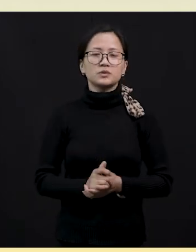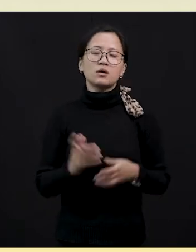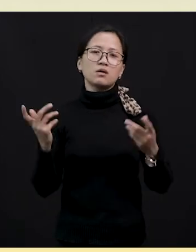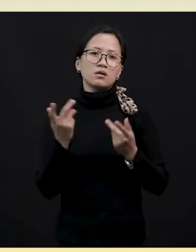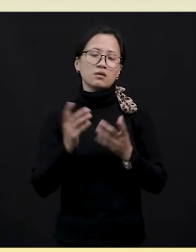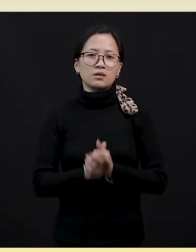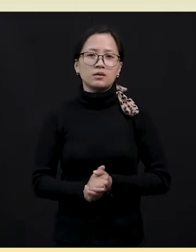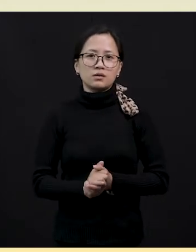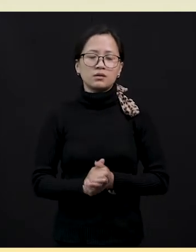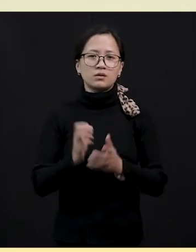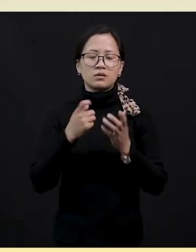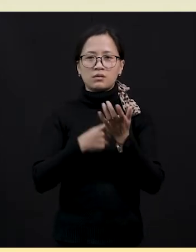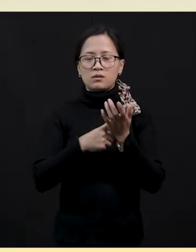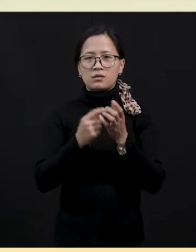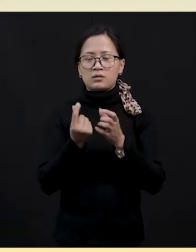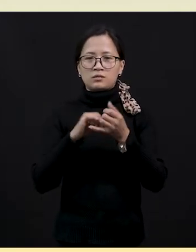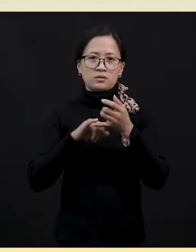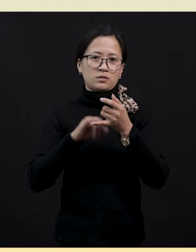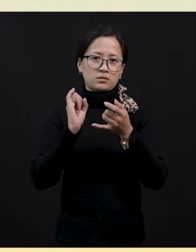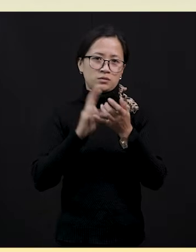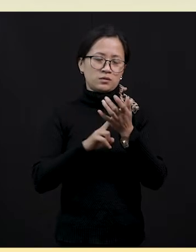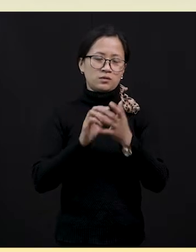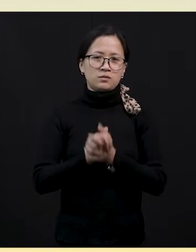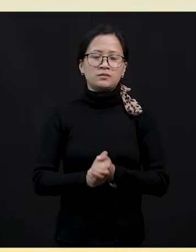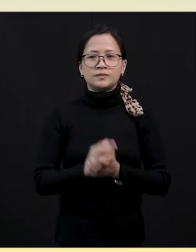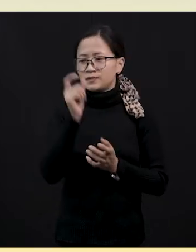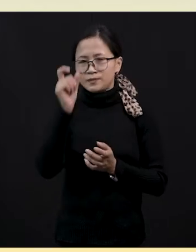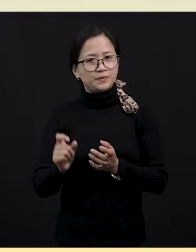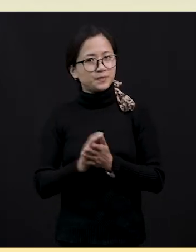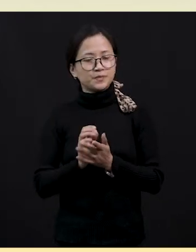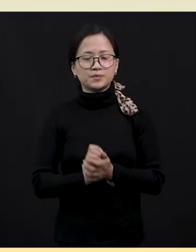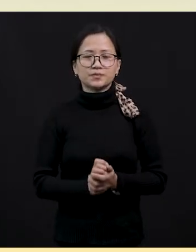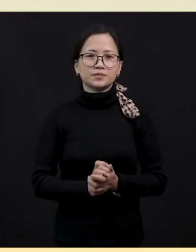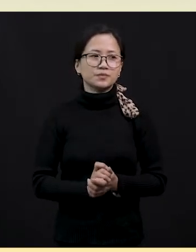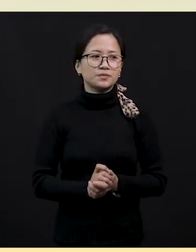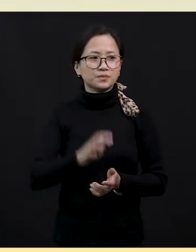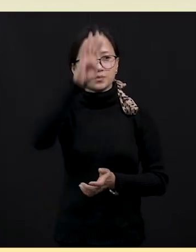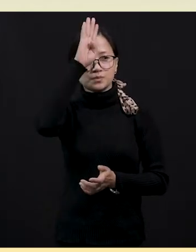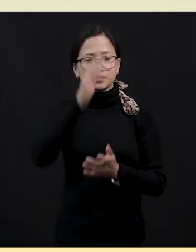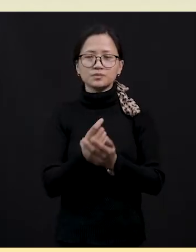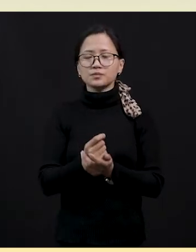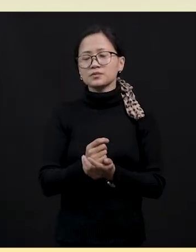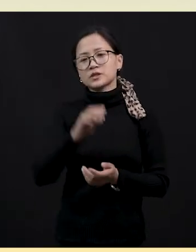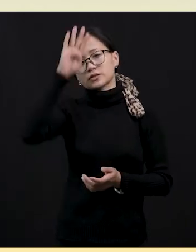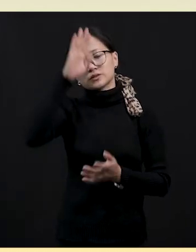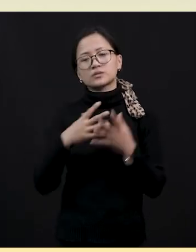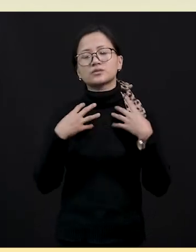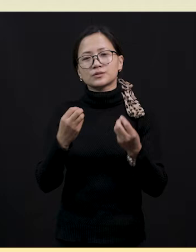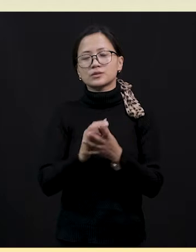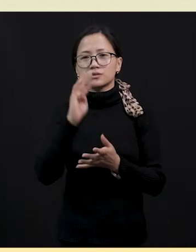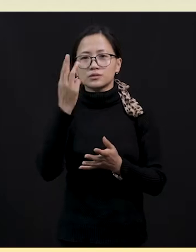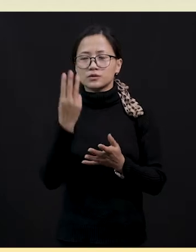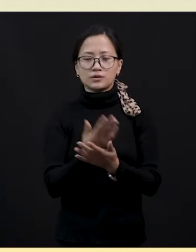how the Russian author looks like. So the 3 things that the king wanted to know was what is